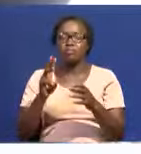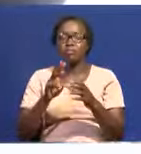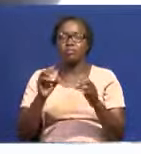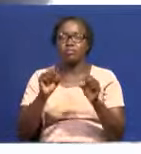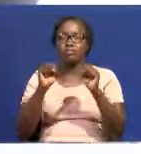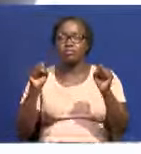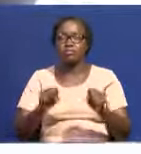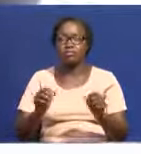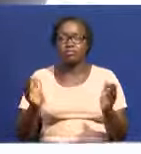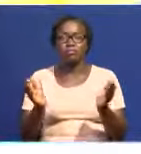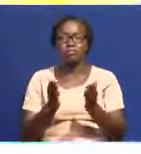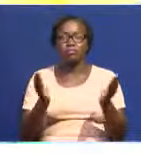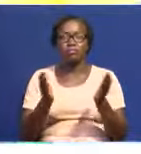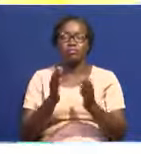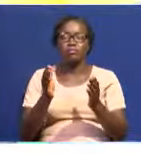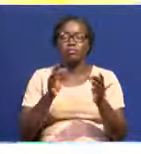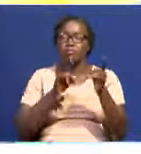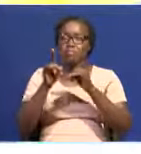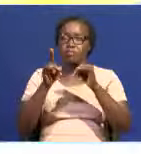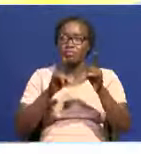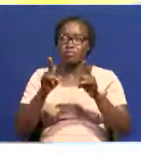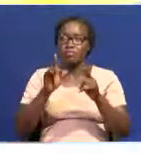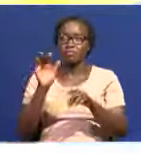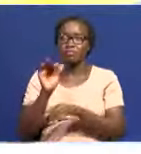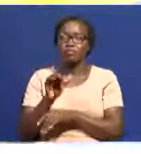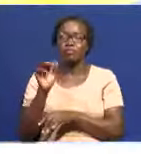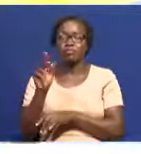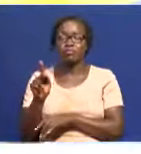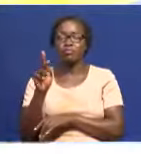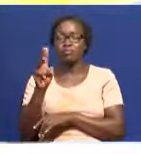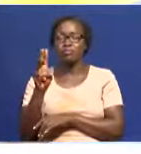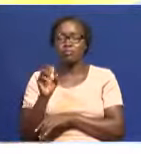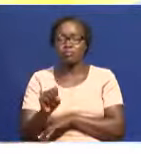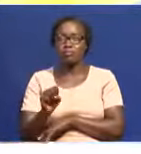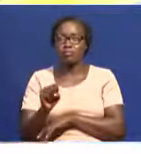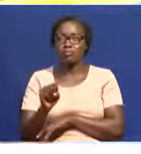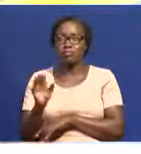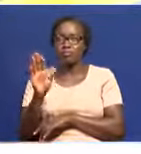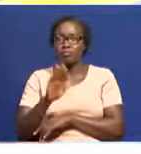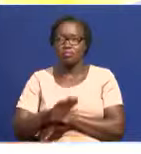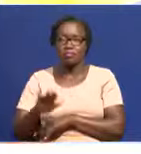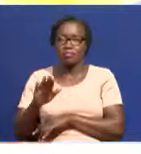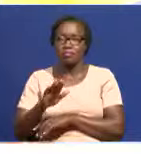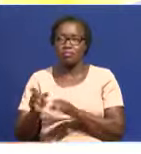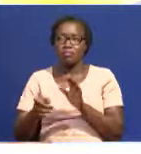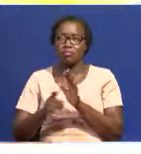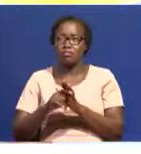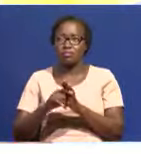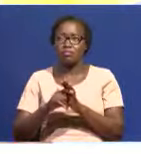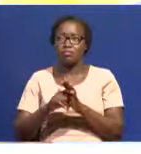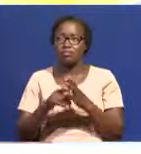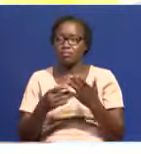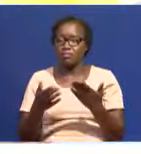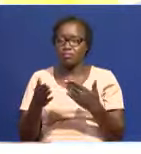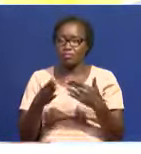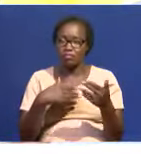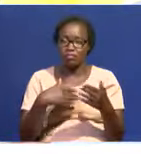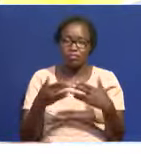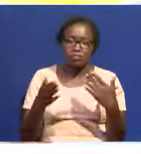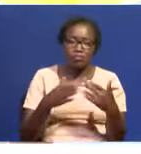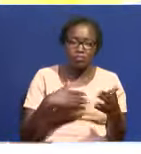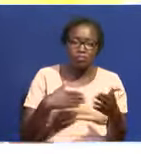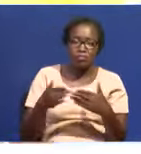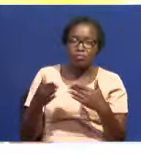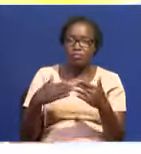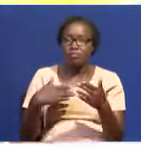tourism. I would urge KWS, this place requires signage so that people can